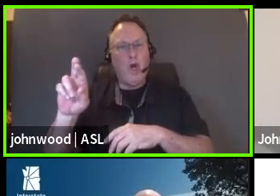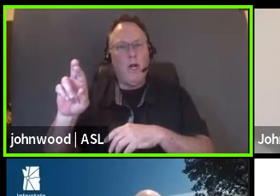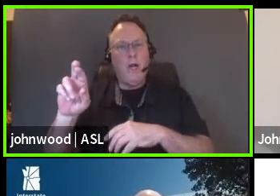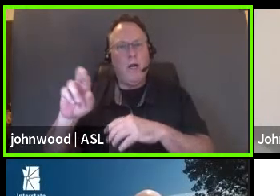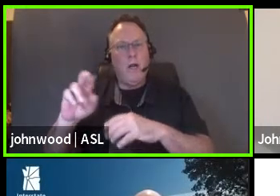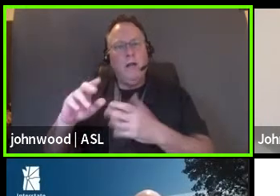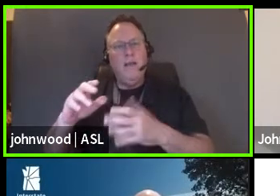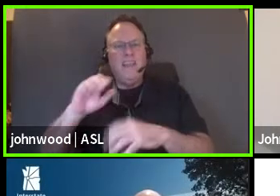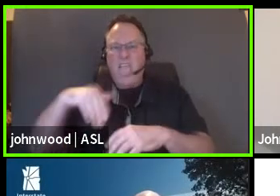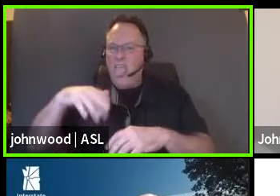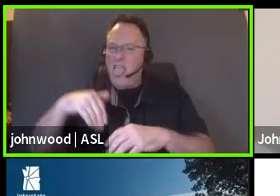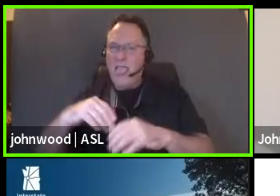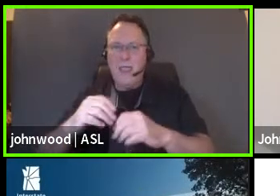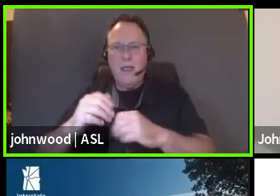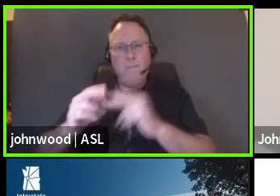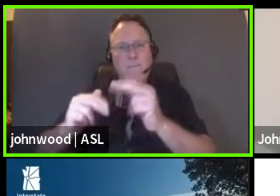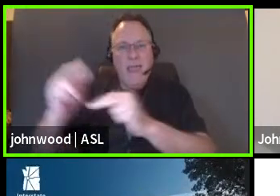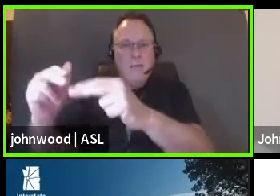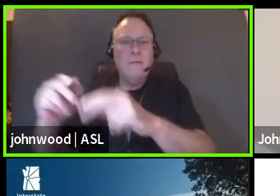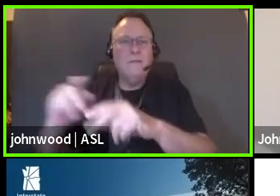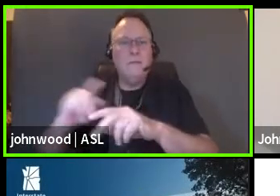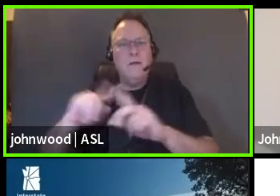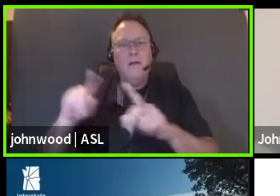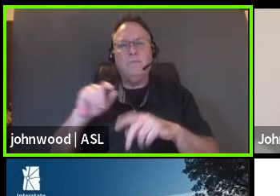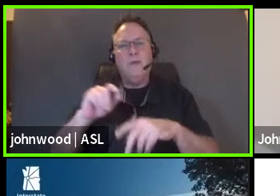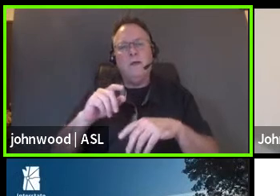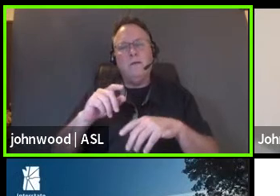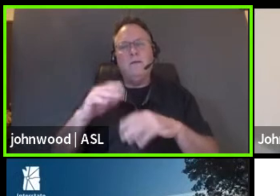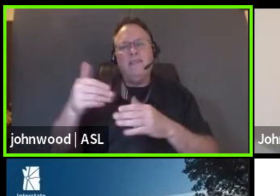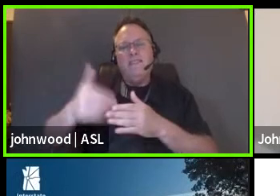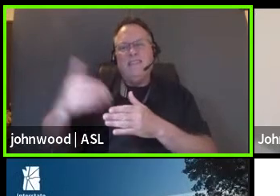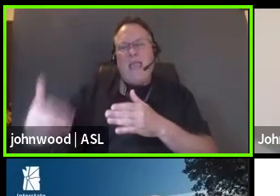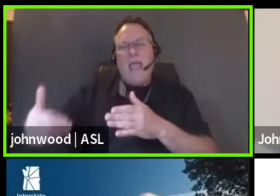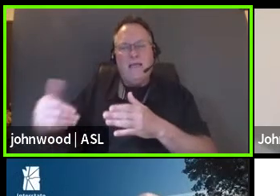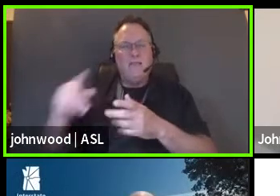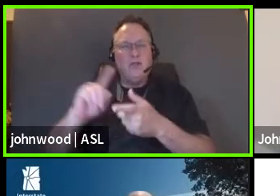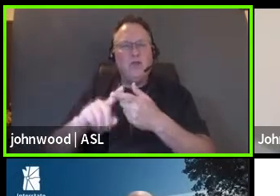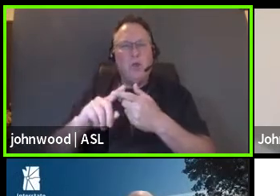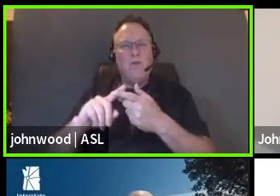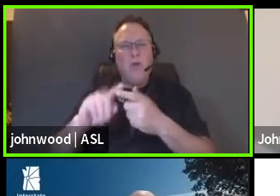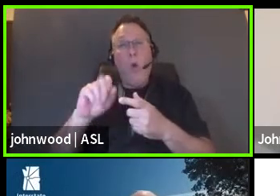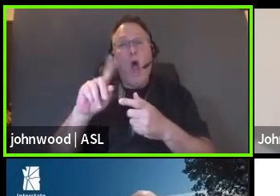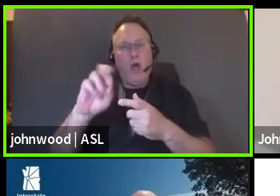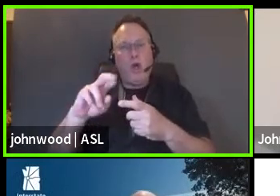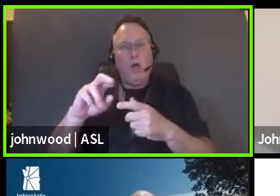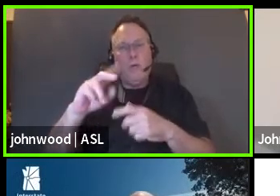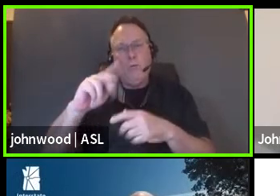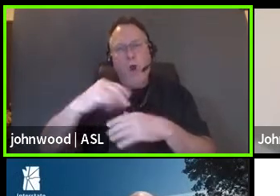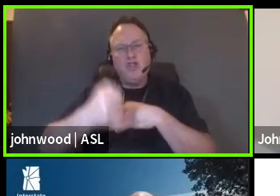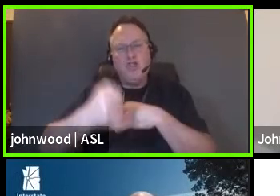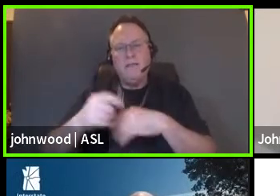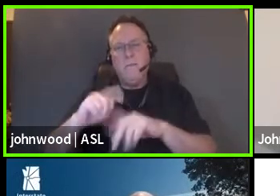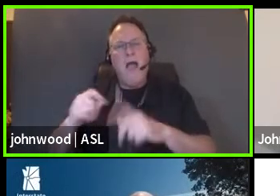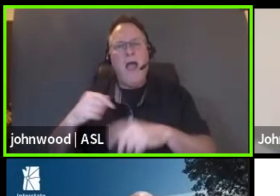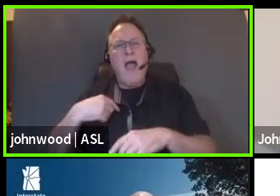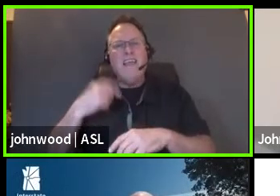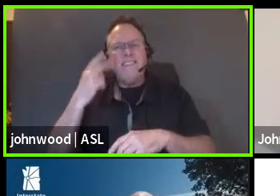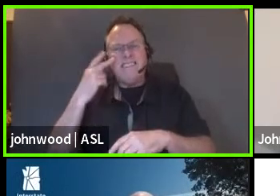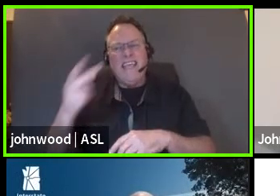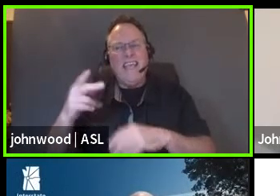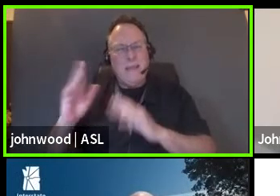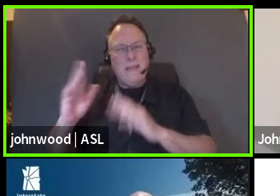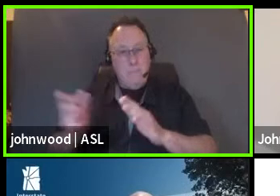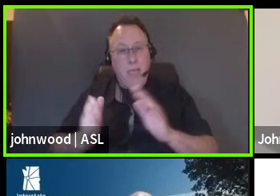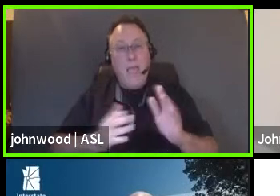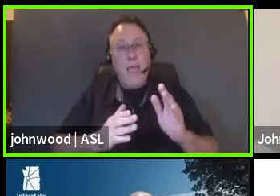It's not the waterfront project in Vancouver. It's right next to it. And I've just seen the plans for it, and Tom